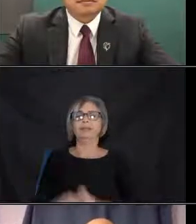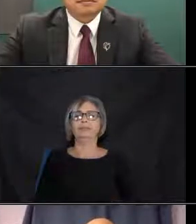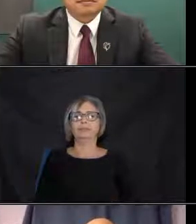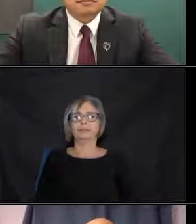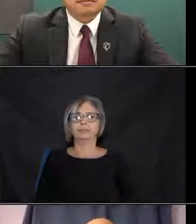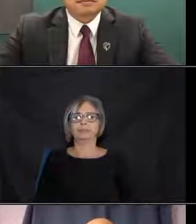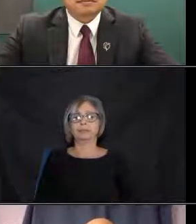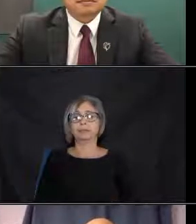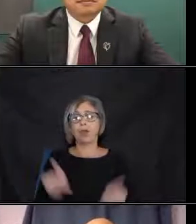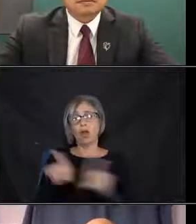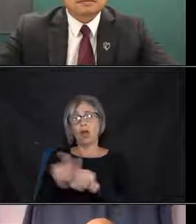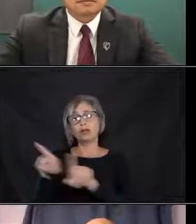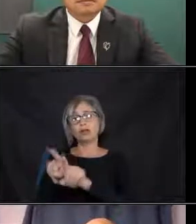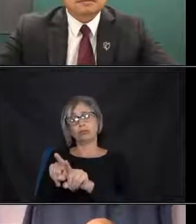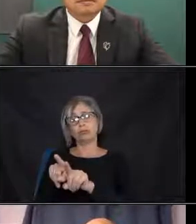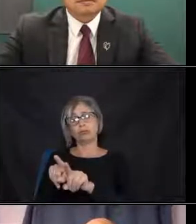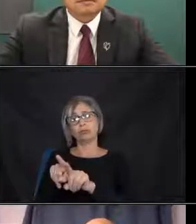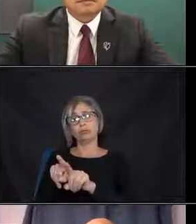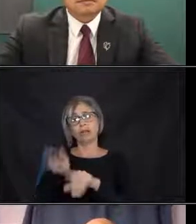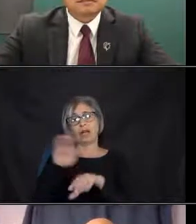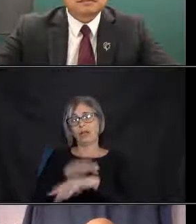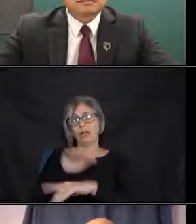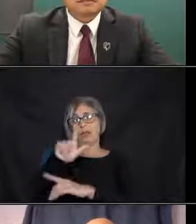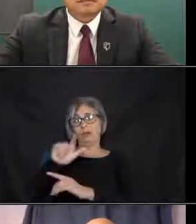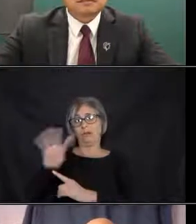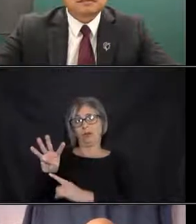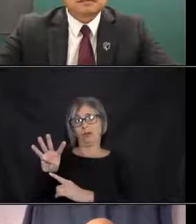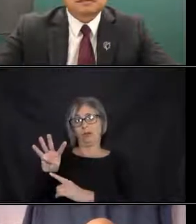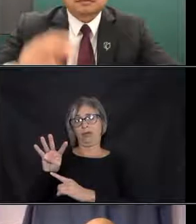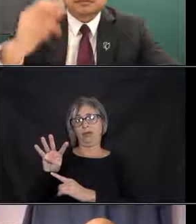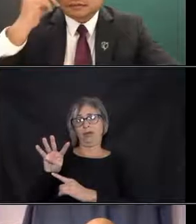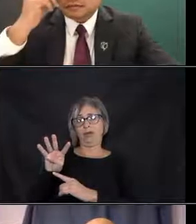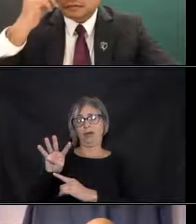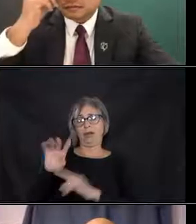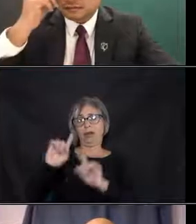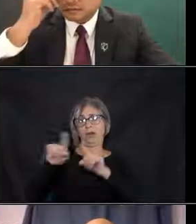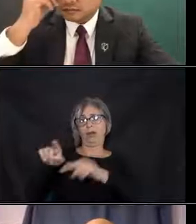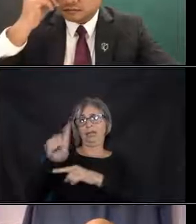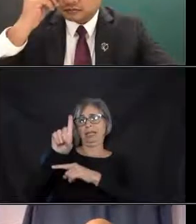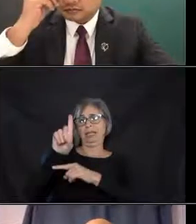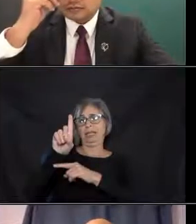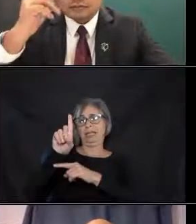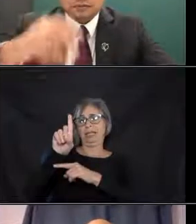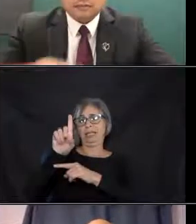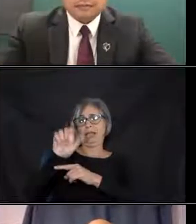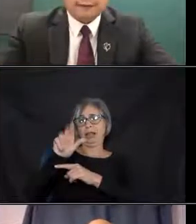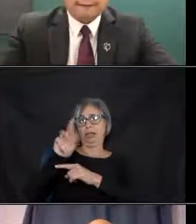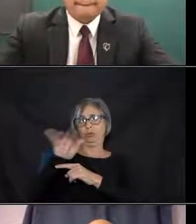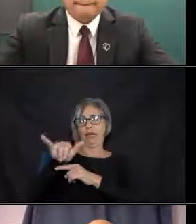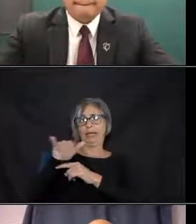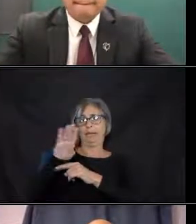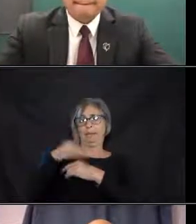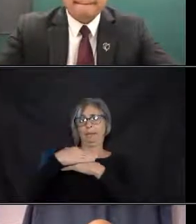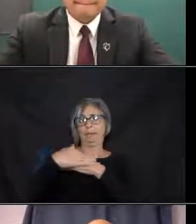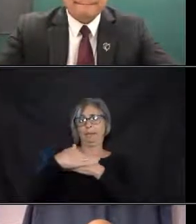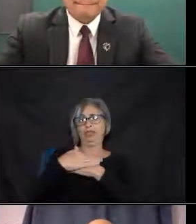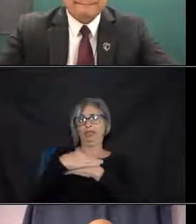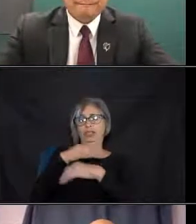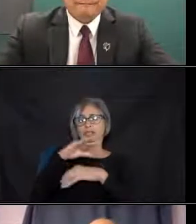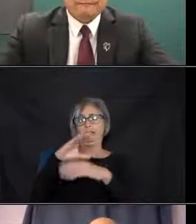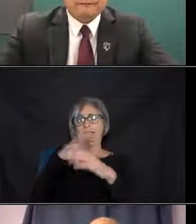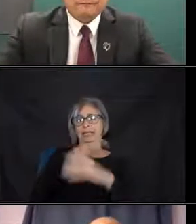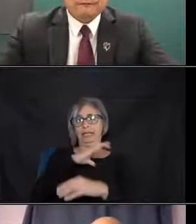In addition, on the 24th, I went to the Delray Beach Chamber of Commerce's legislative luncheon. I